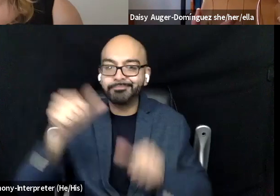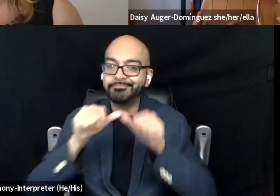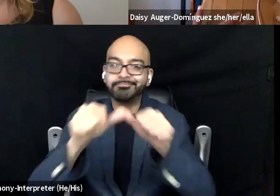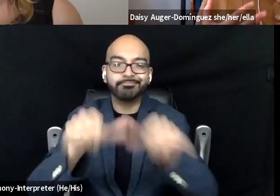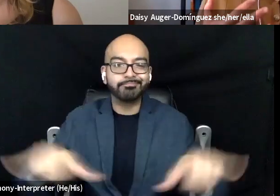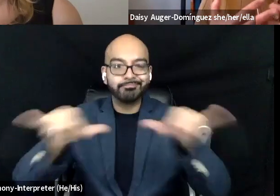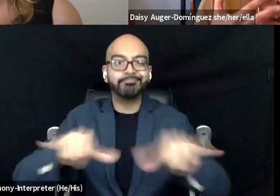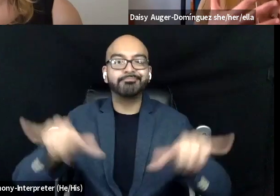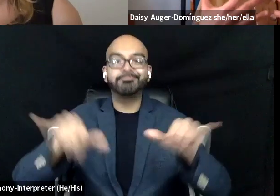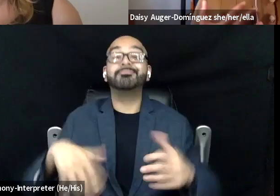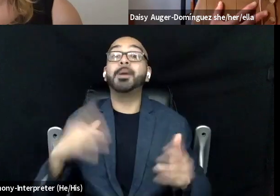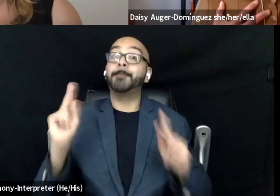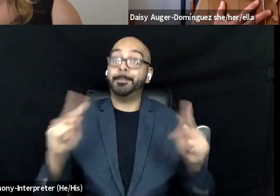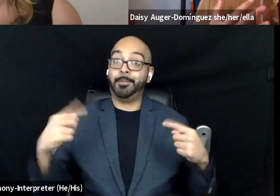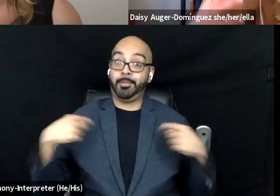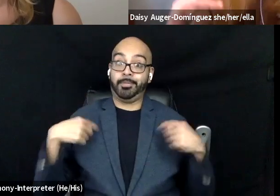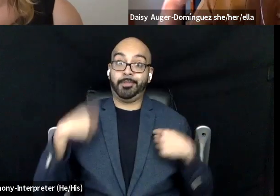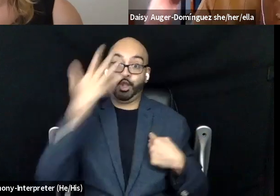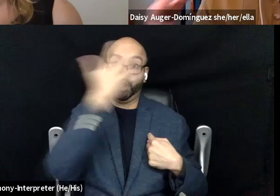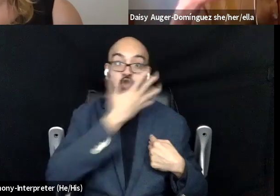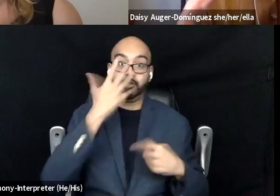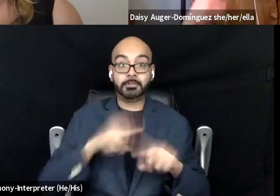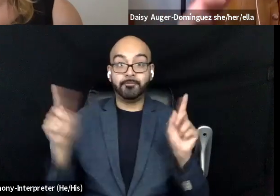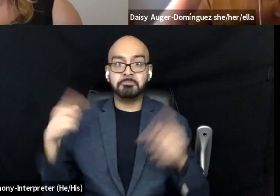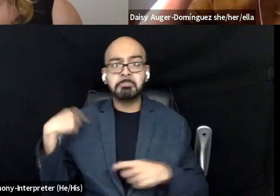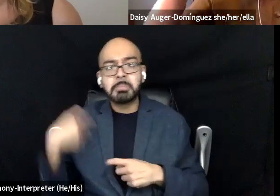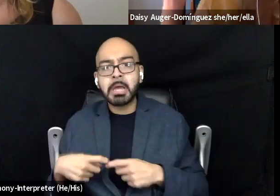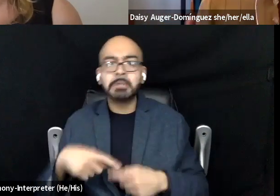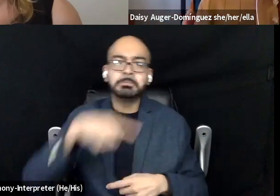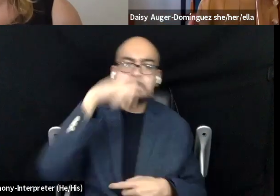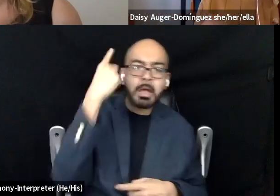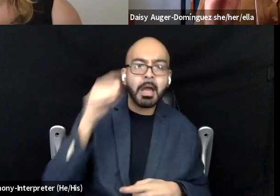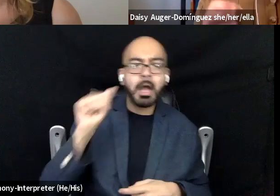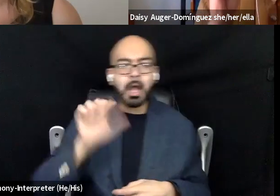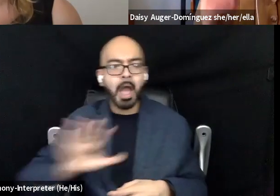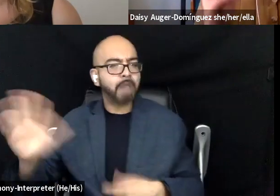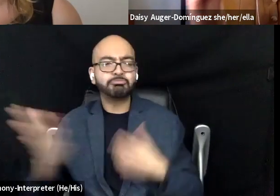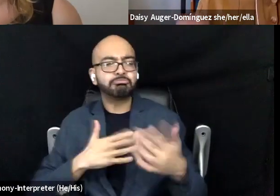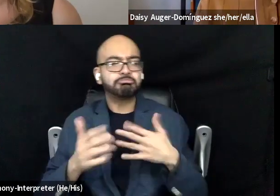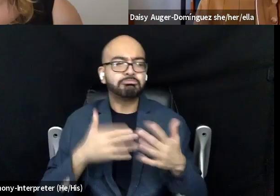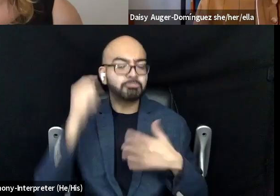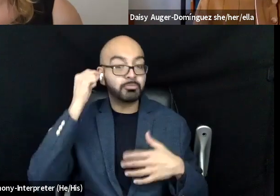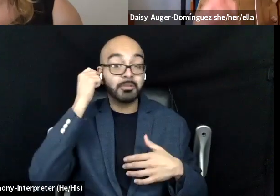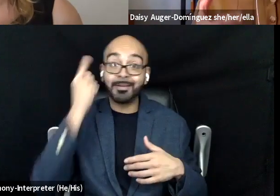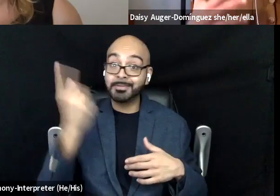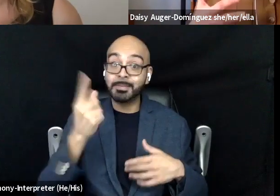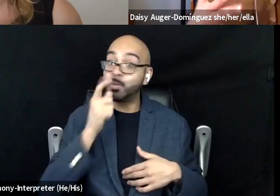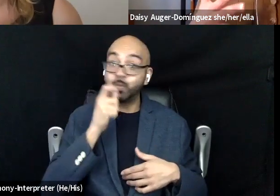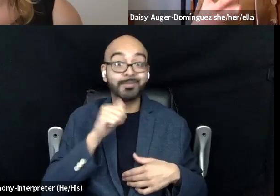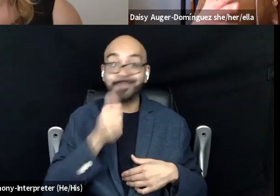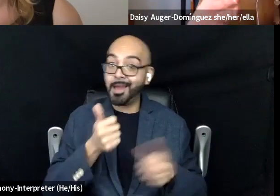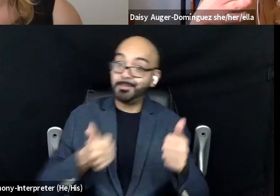look different, and it could be Latinx, it could be Black, Asian, I mean, you name it, anything that's outside of the norm will always